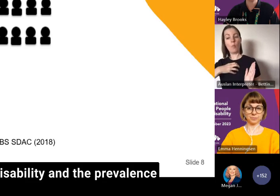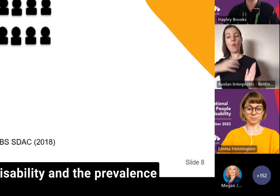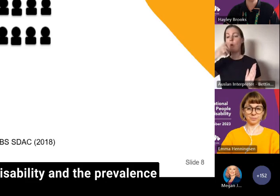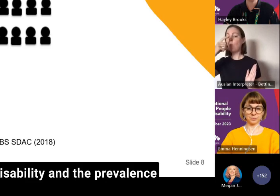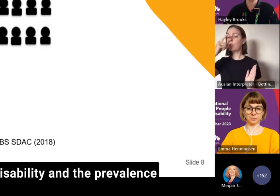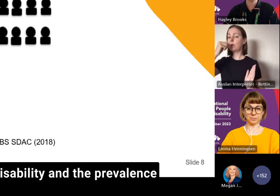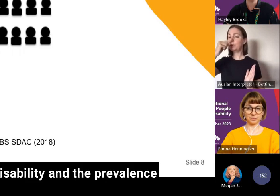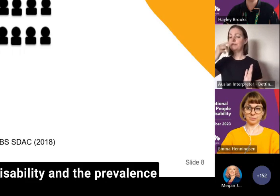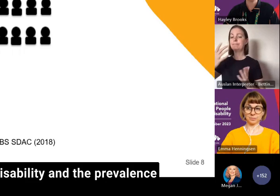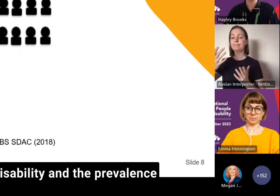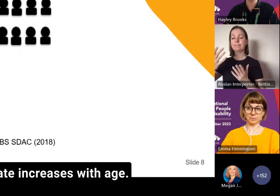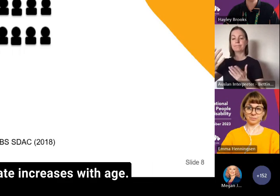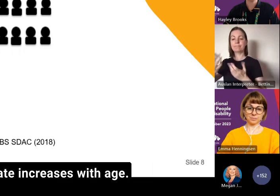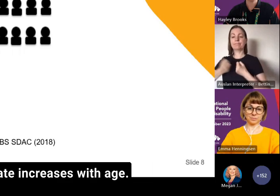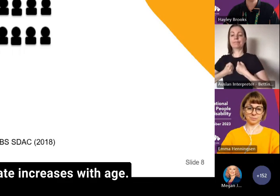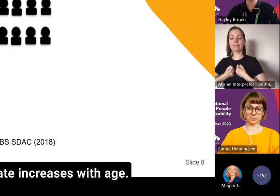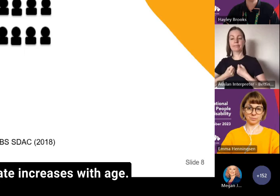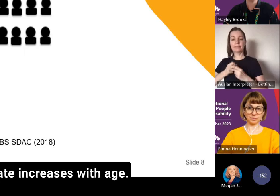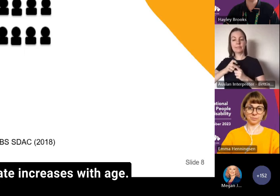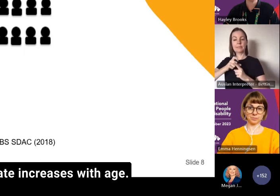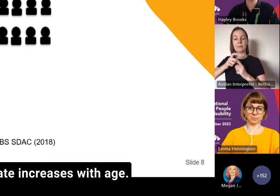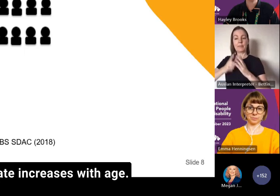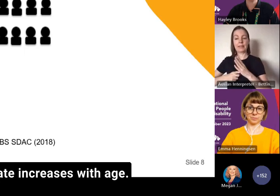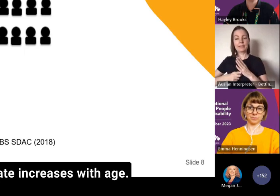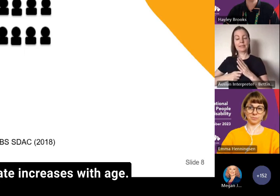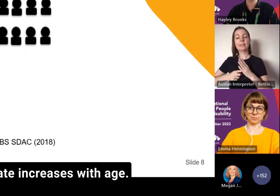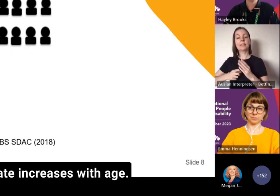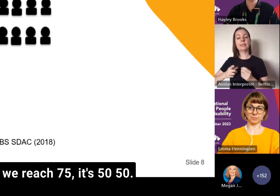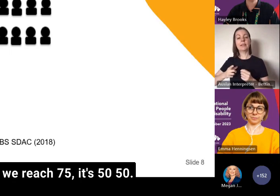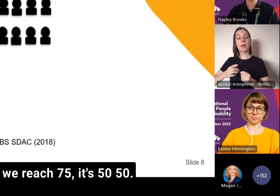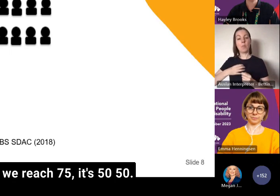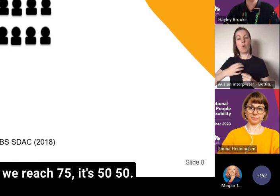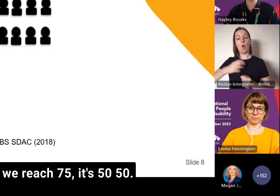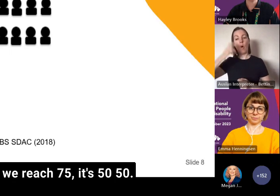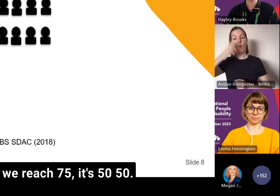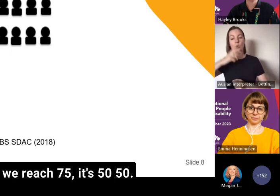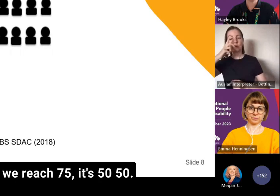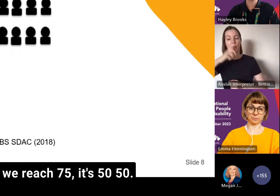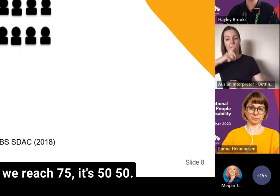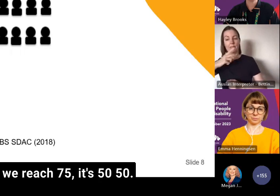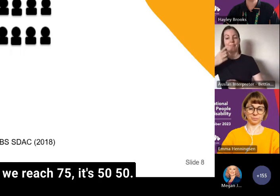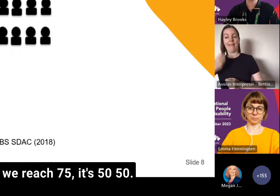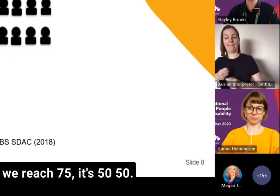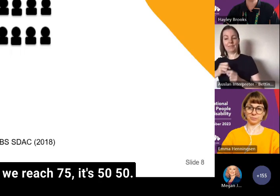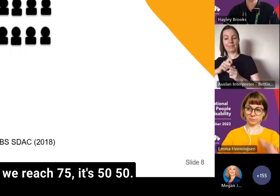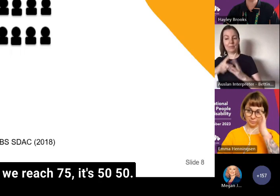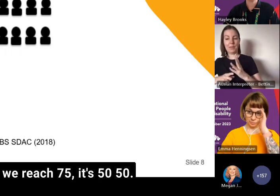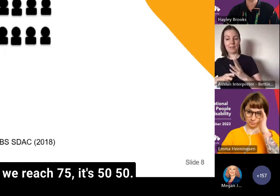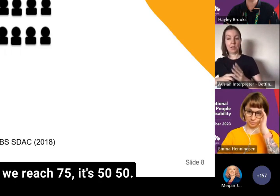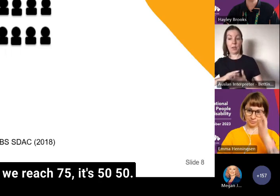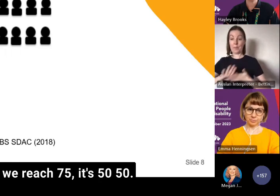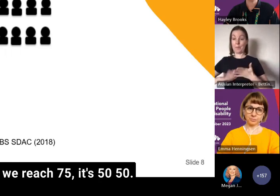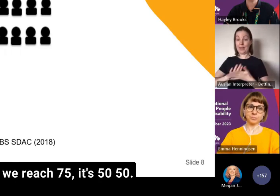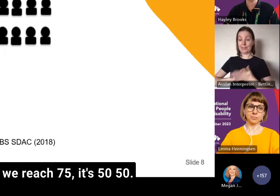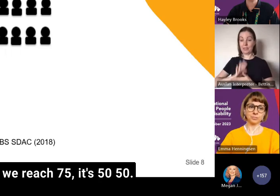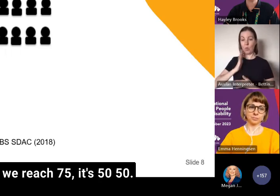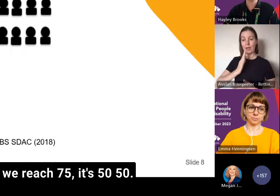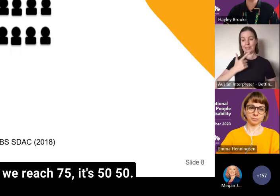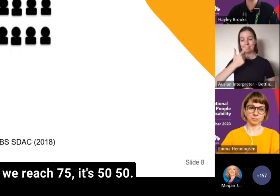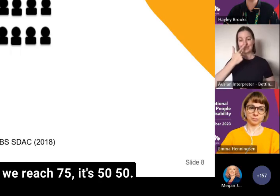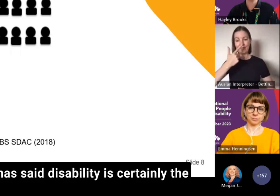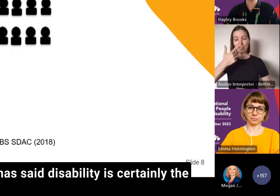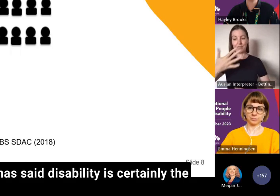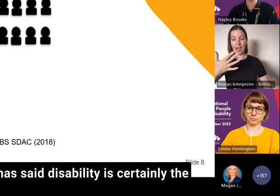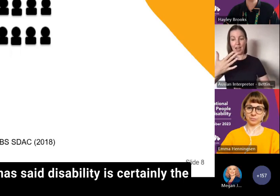and the prevalence of disability rate increases with age. So by the time we reach 75, it's